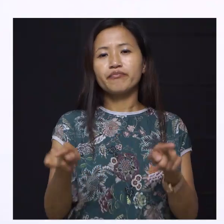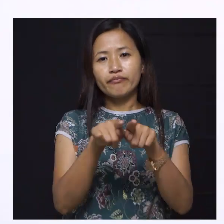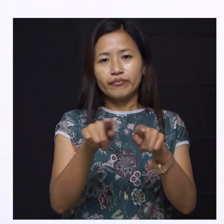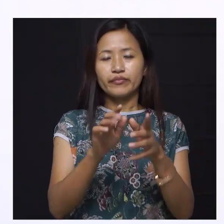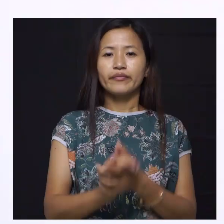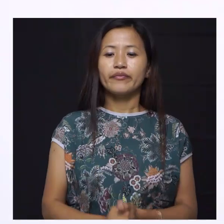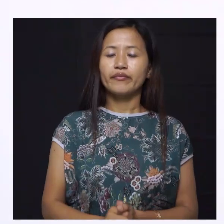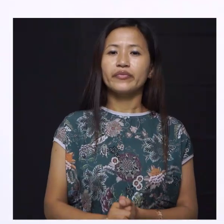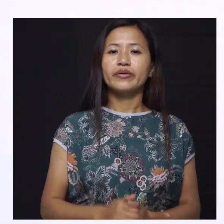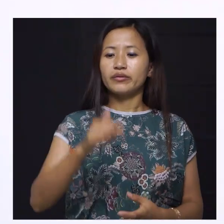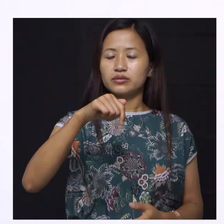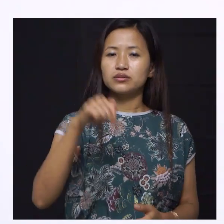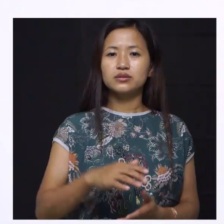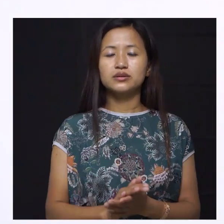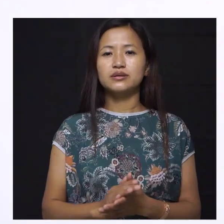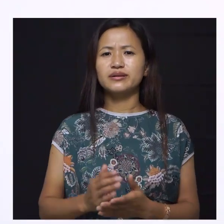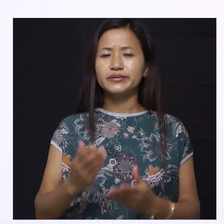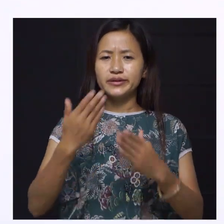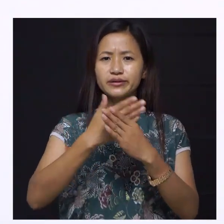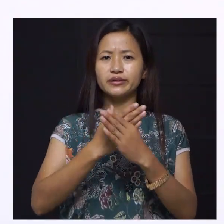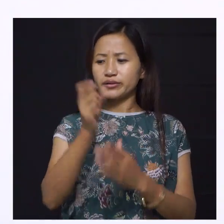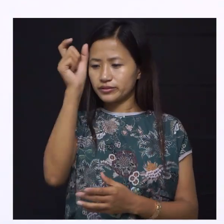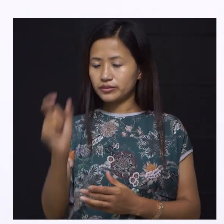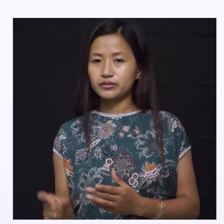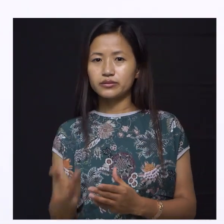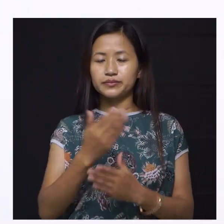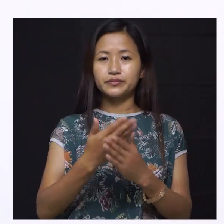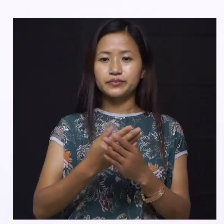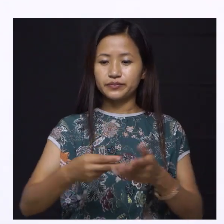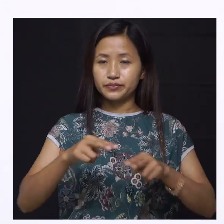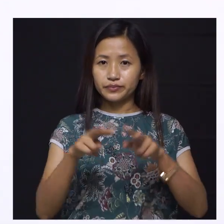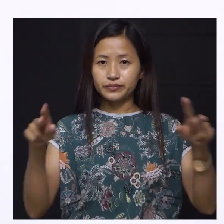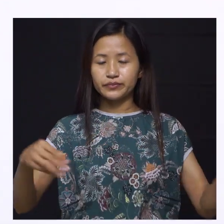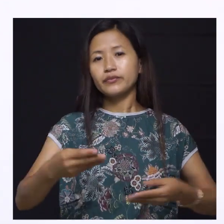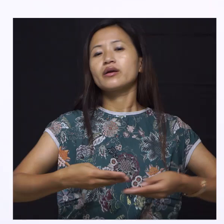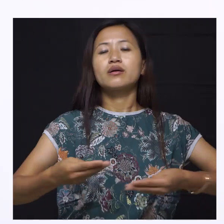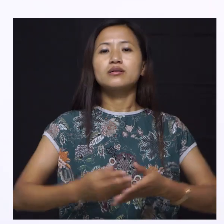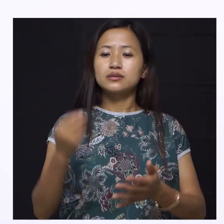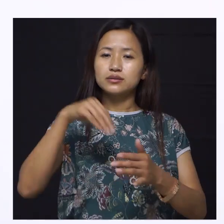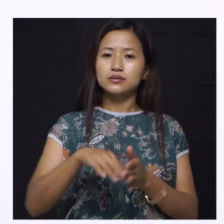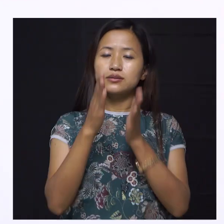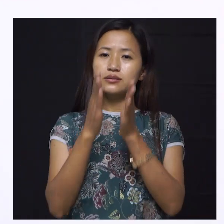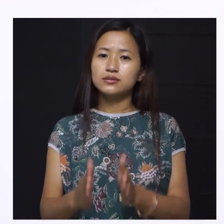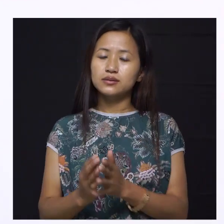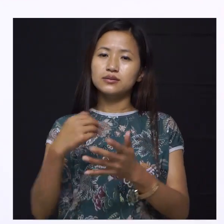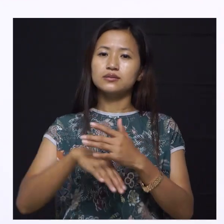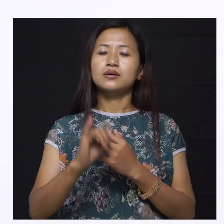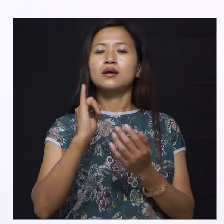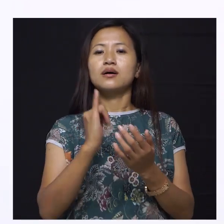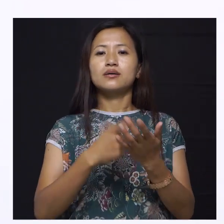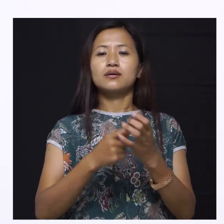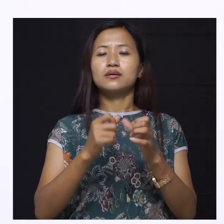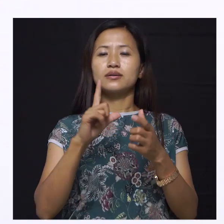so these are the characters of our drama. And our drama is set in Arran, an